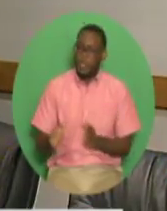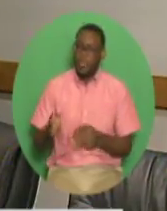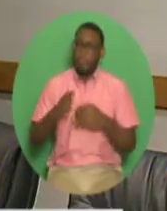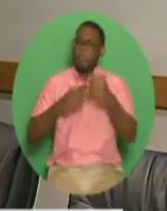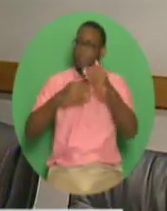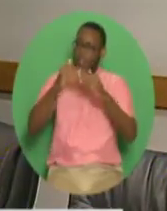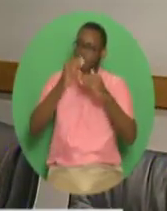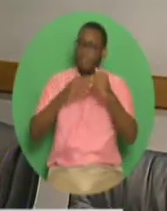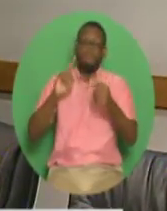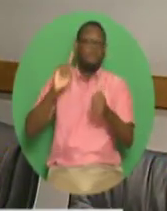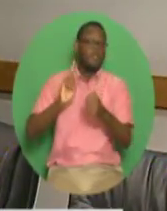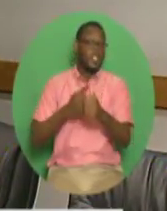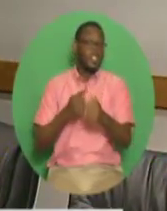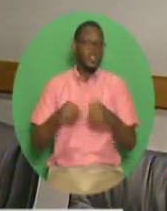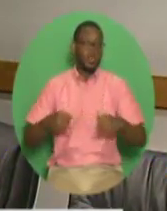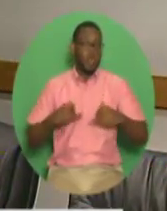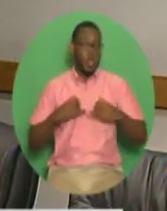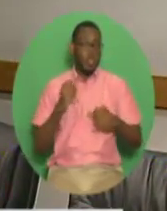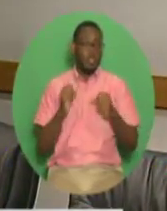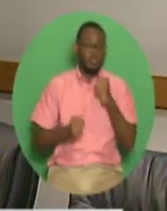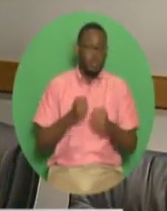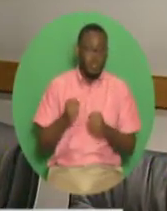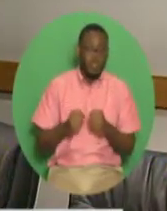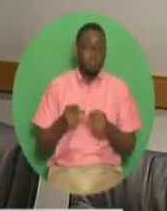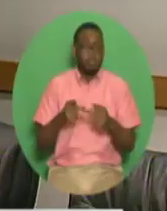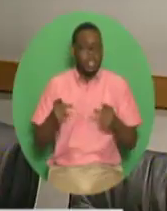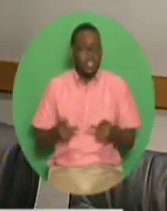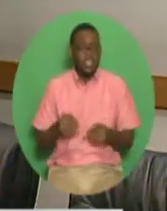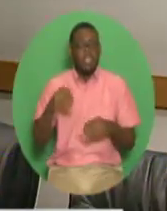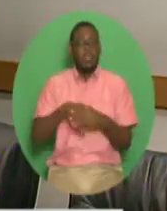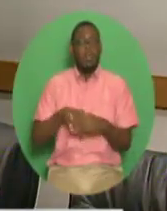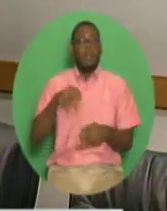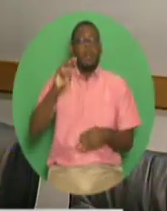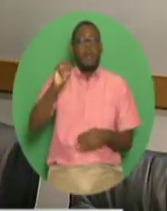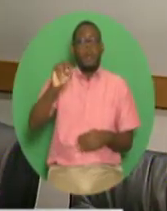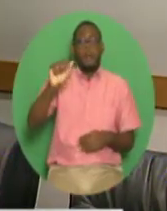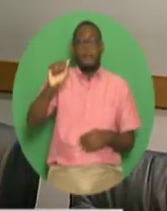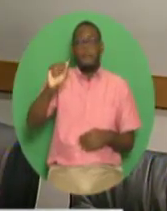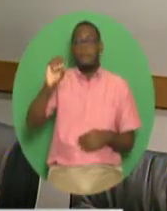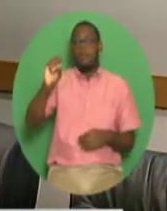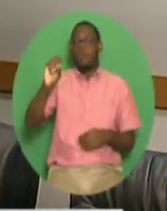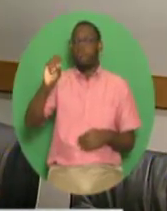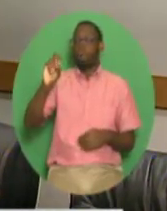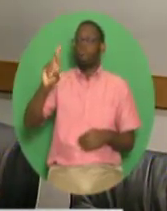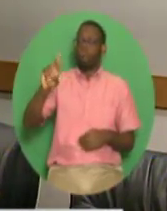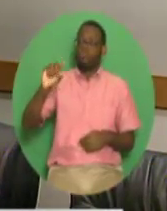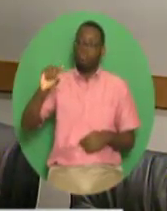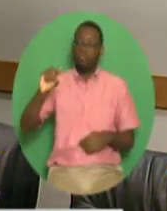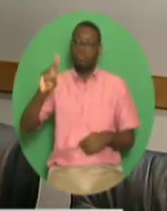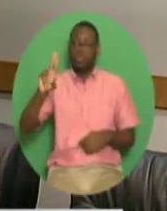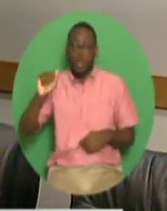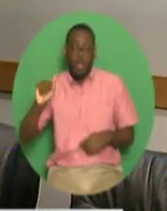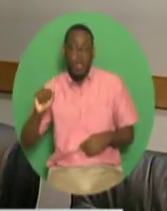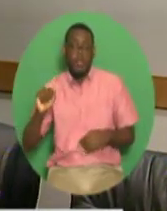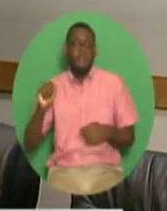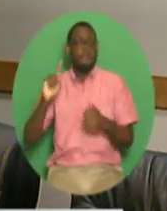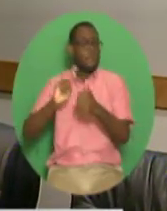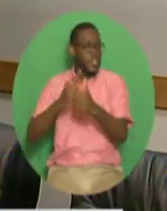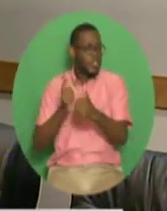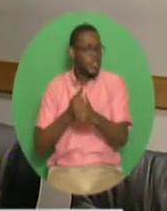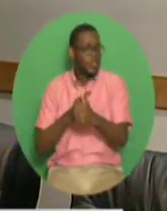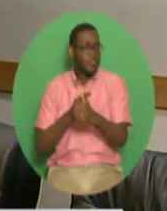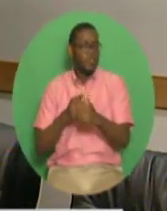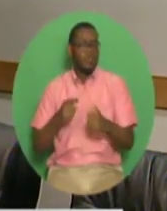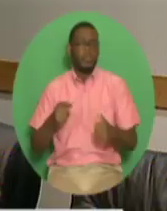Moruga. That cabinet note was passed a few months ago, and UDCOT will be building that. And I'm sure the Member of Parliament for Moruga Tableland is